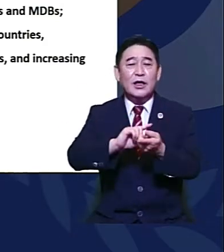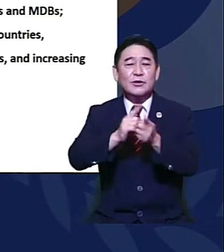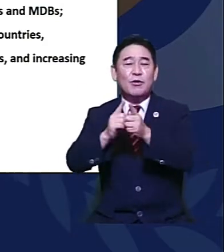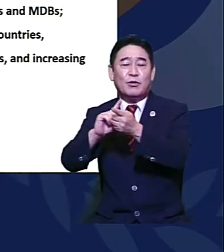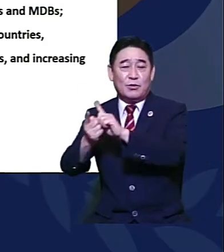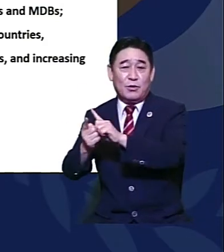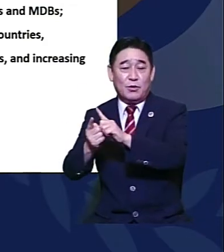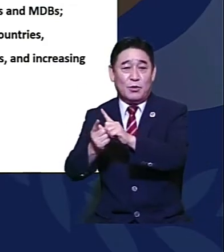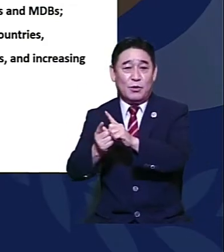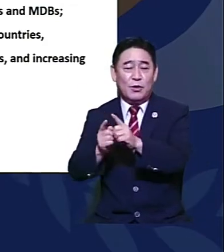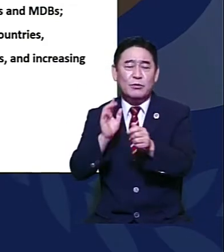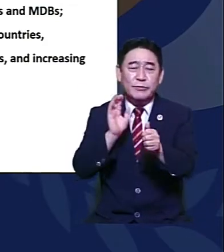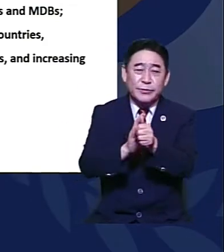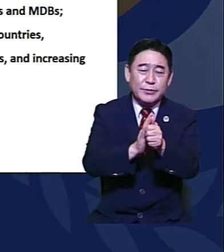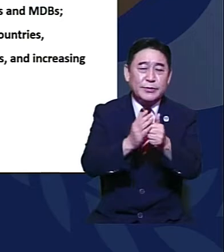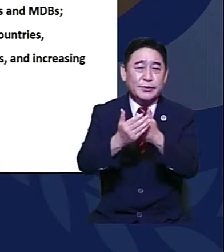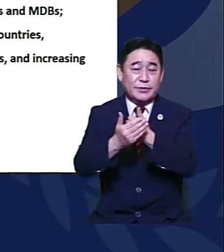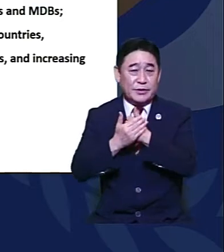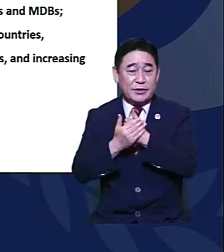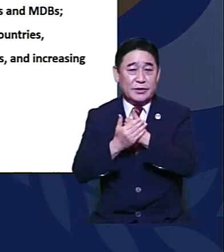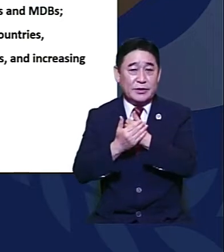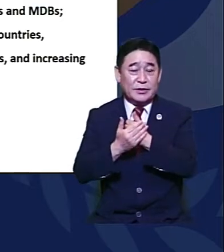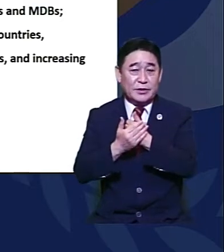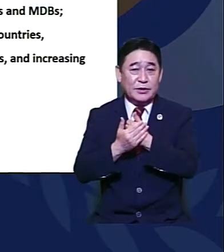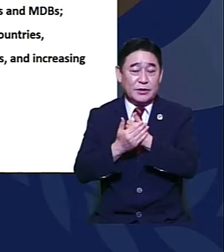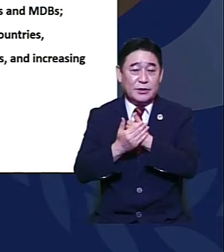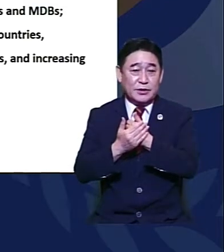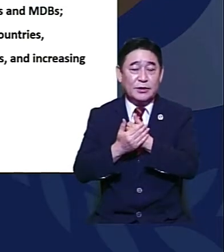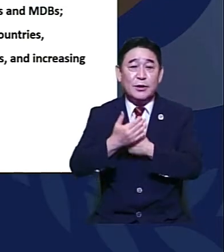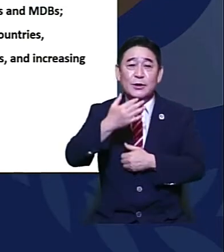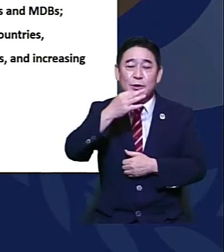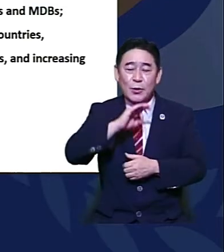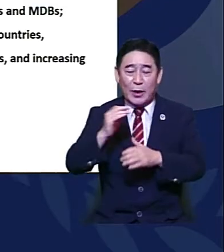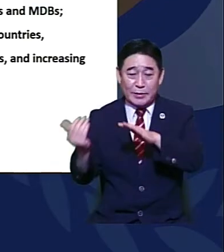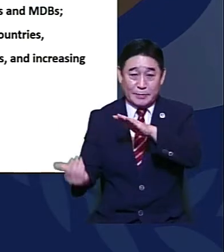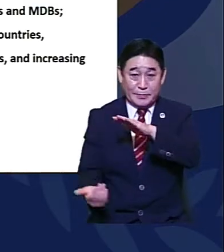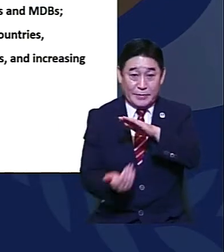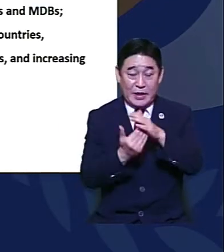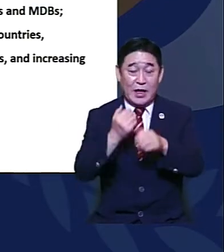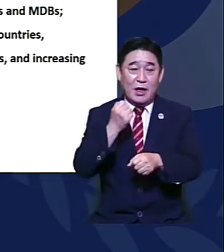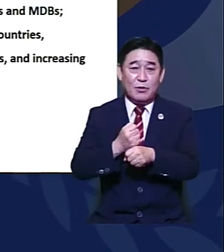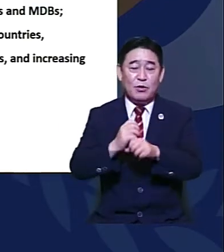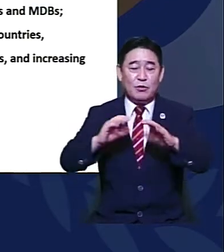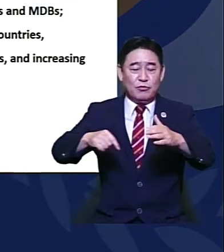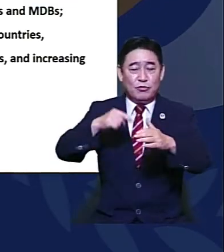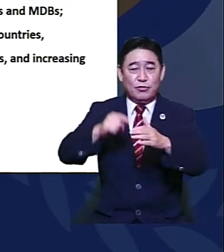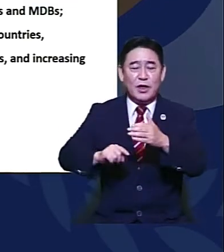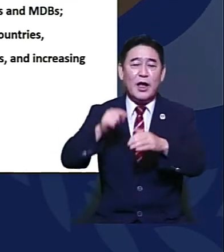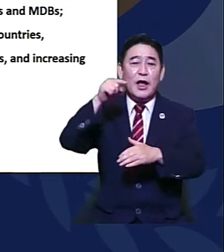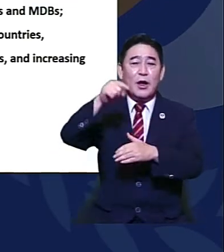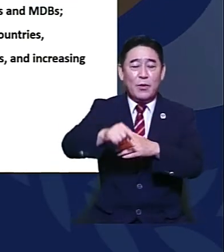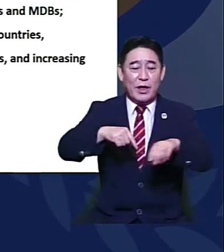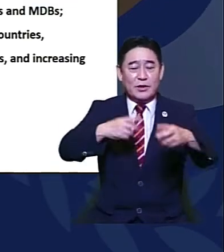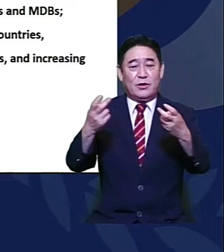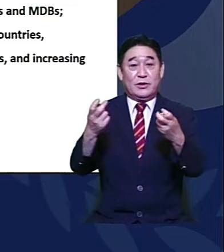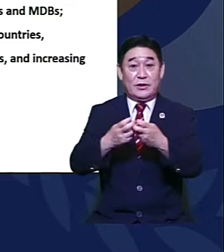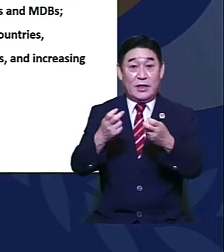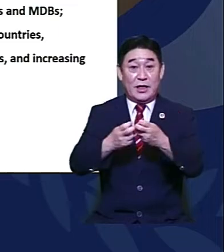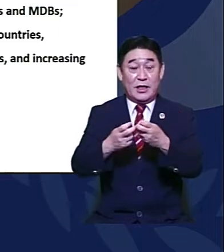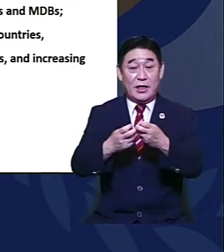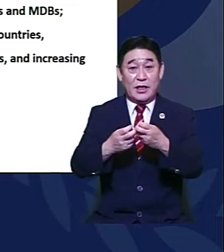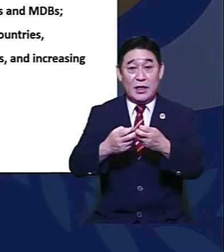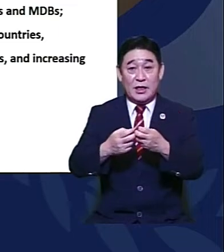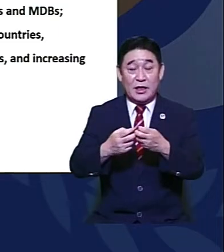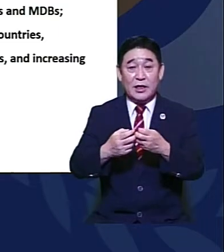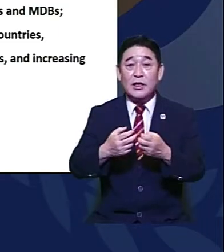enhancing synergies with the other domestic and foreign policies, and increasing effectiveness by